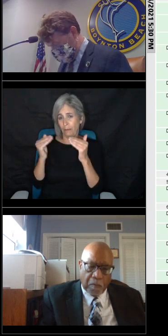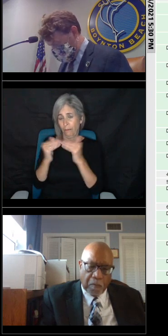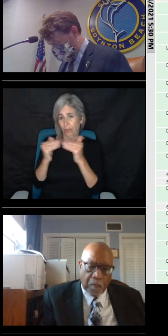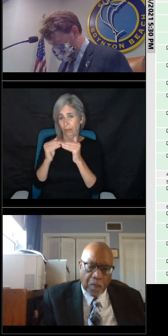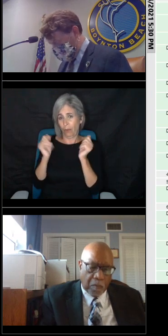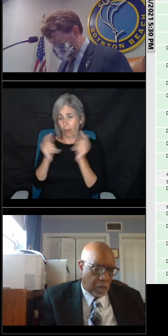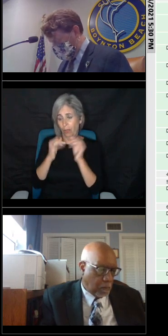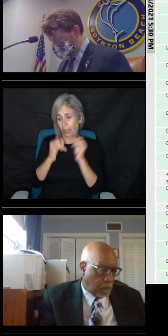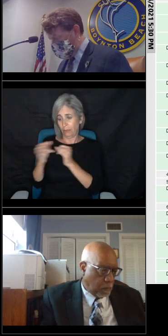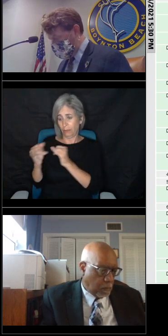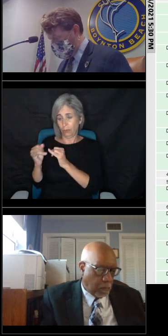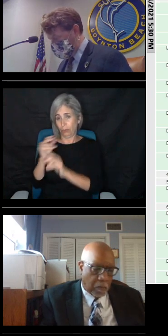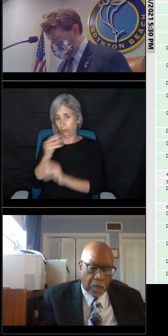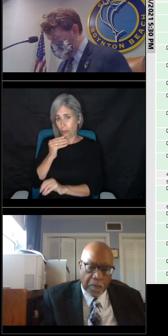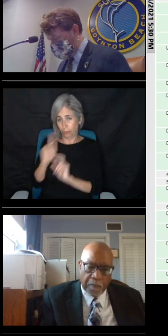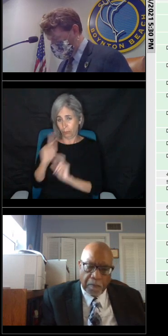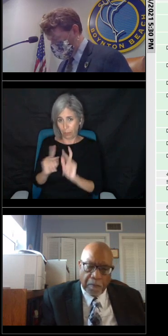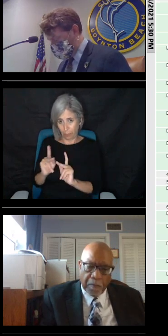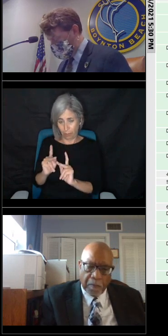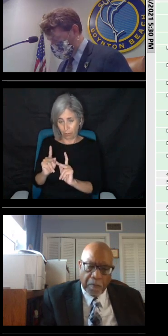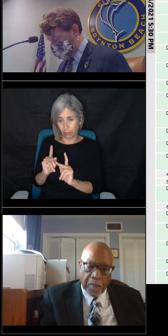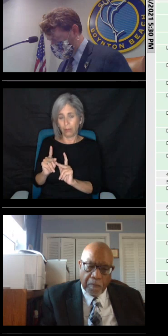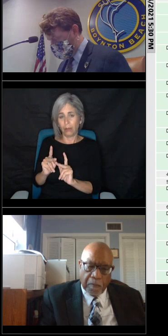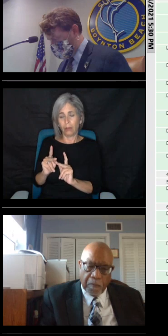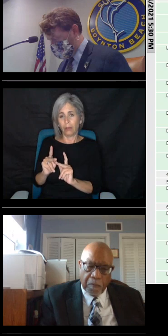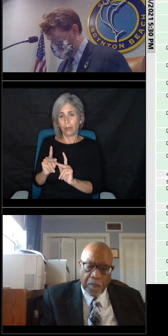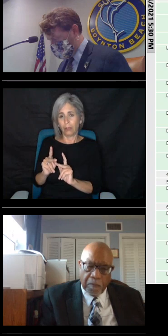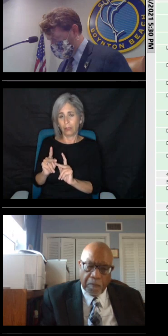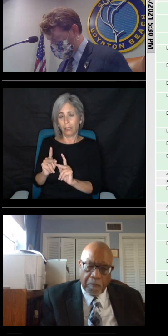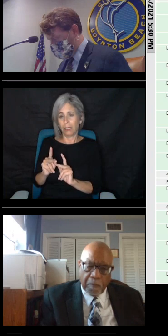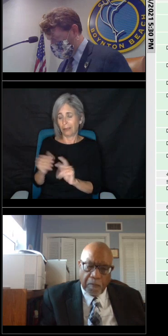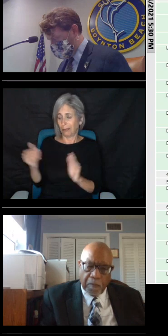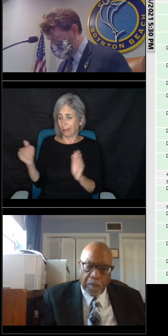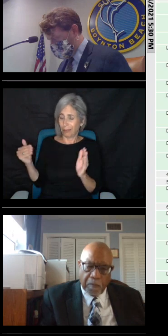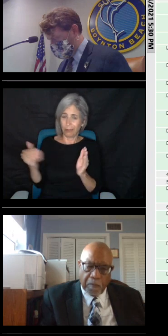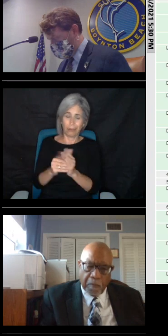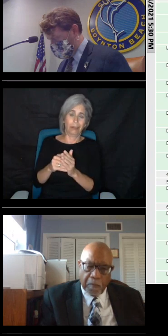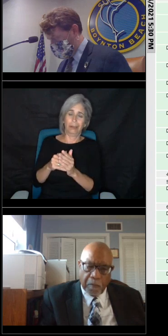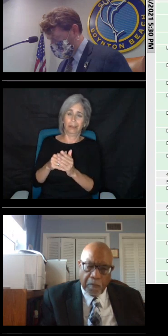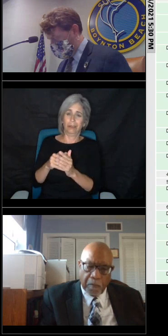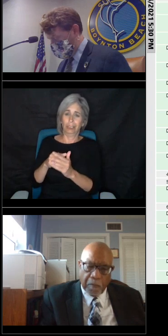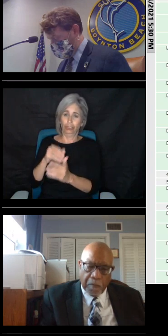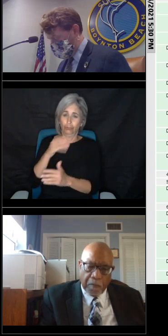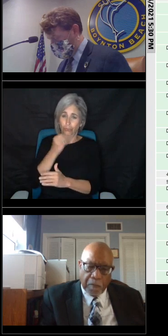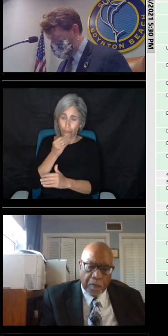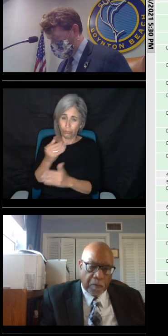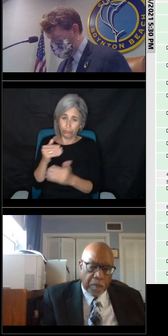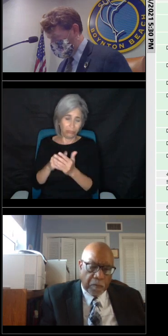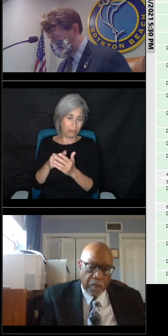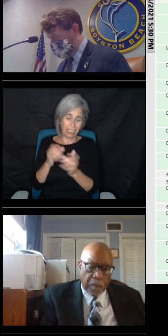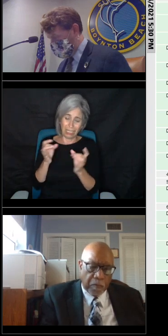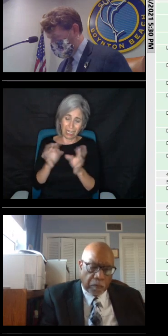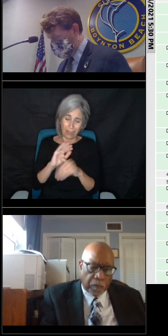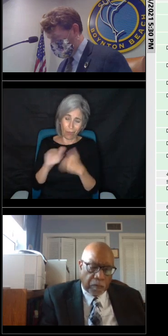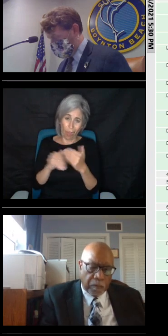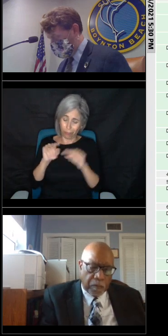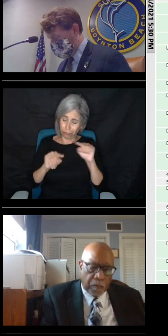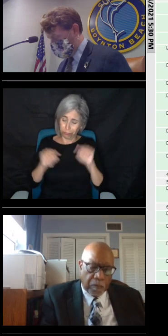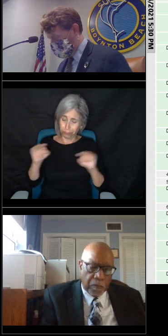individuals alike. Dedicated to combating anti-Semitism, prejudice, bigotry, and hate of all kinds, as well as